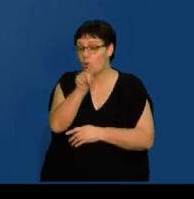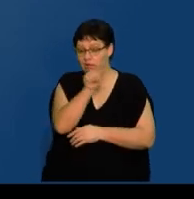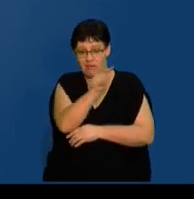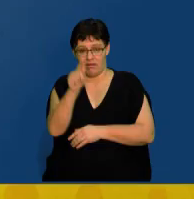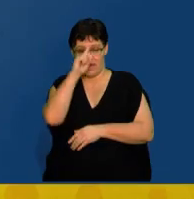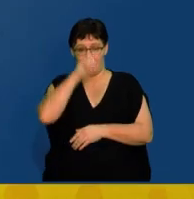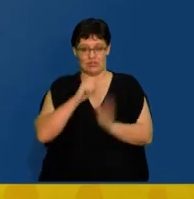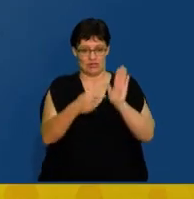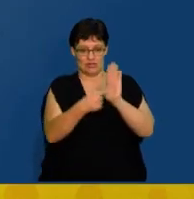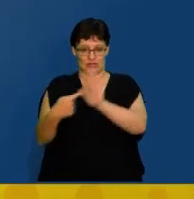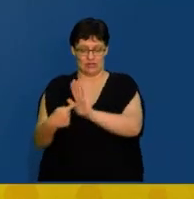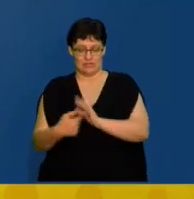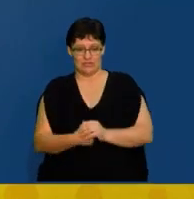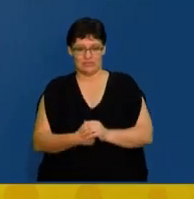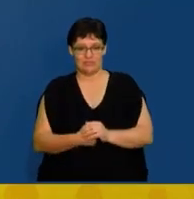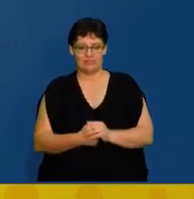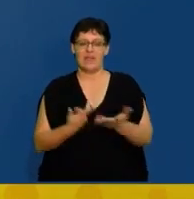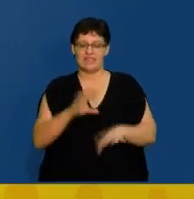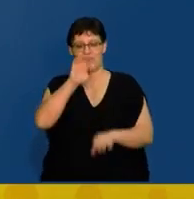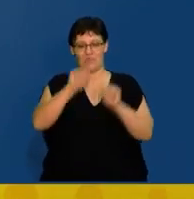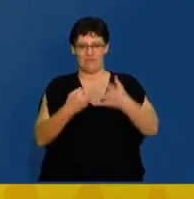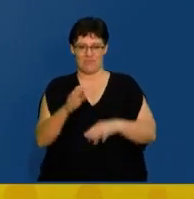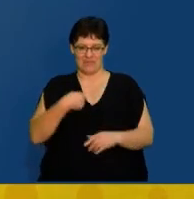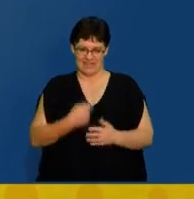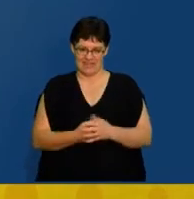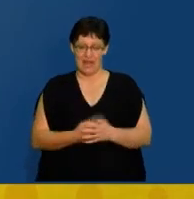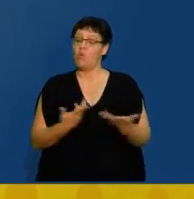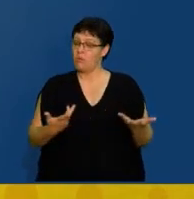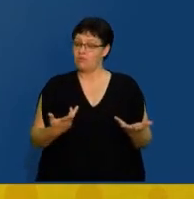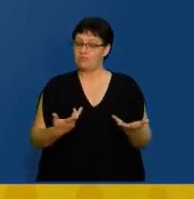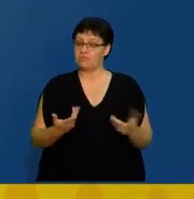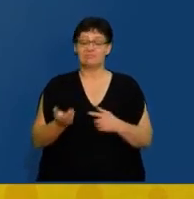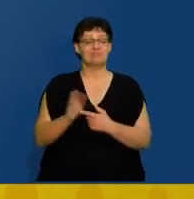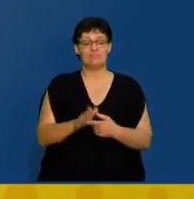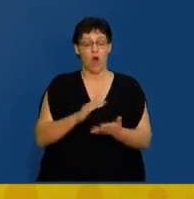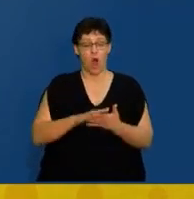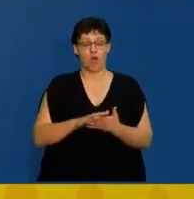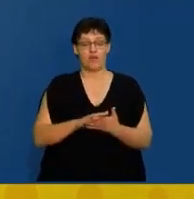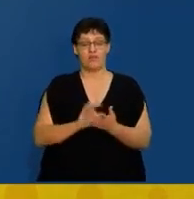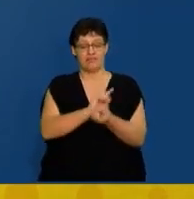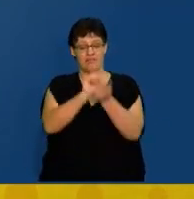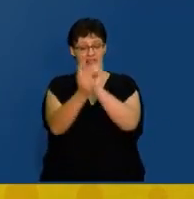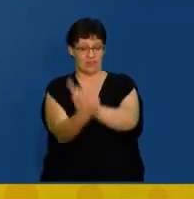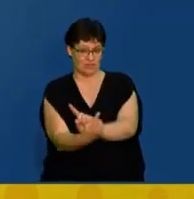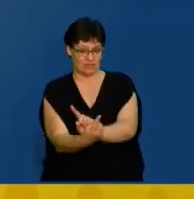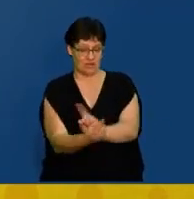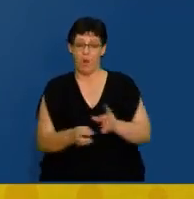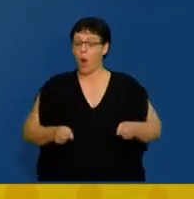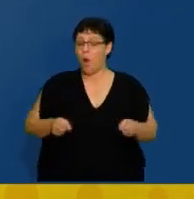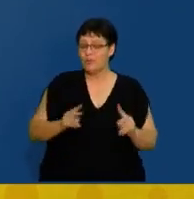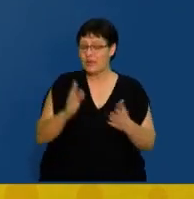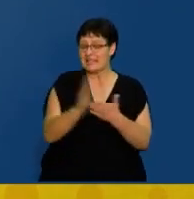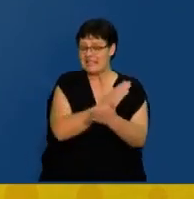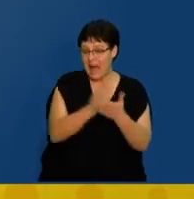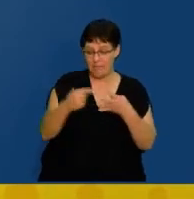images. Guys, that's a wrap for me. We've exhausted the section on evolution. I had the opportunity to show you some